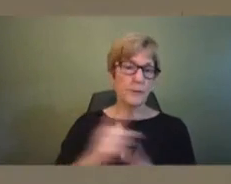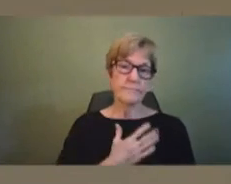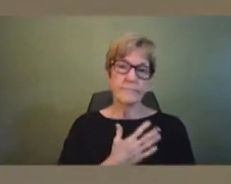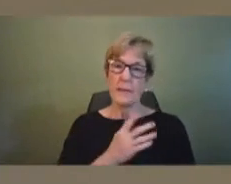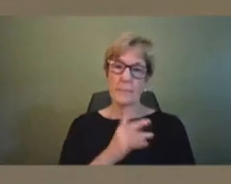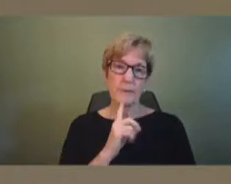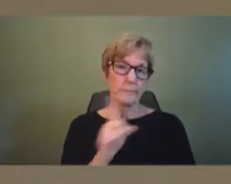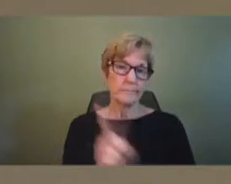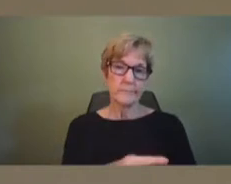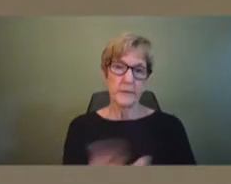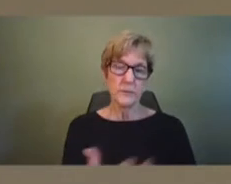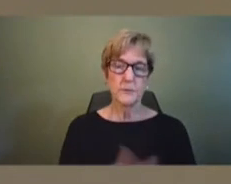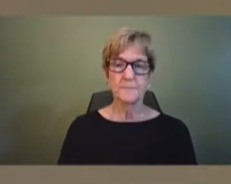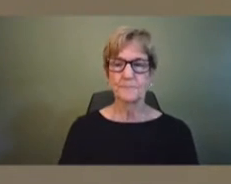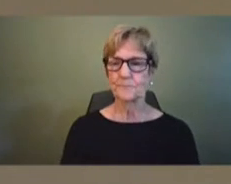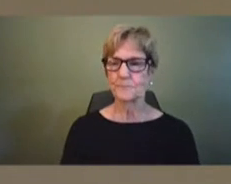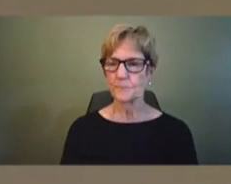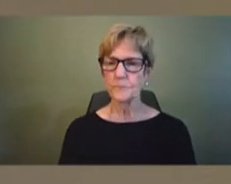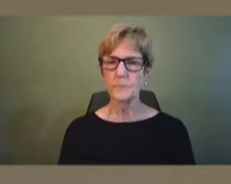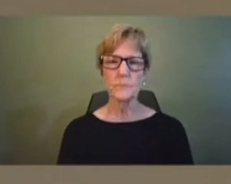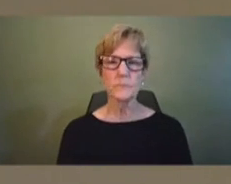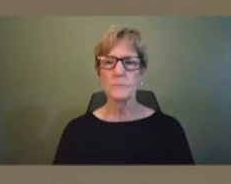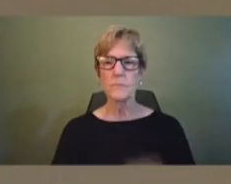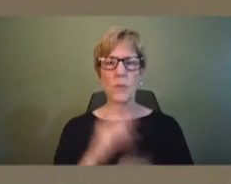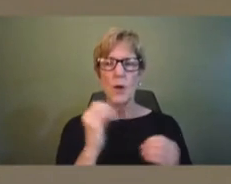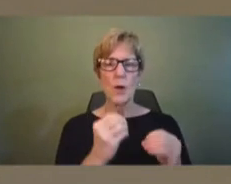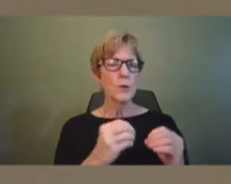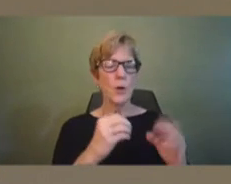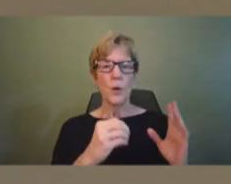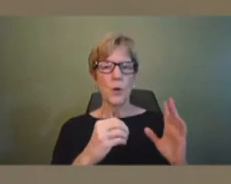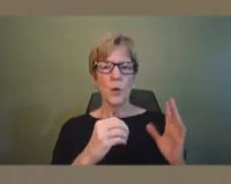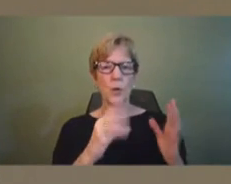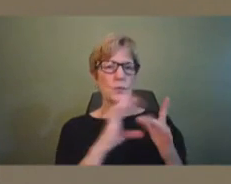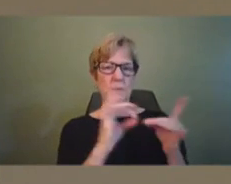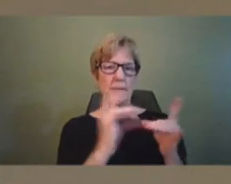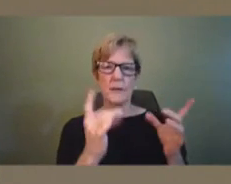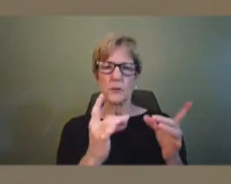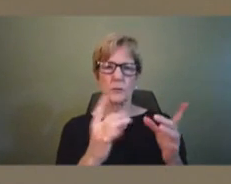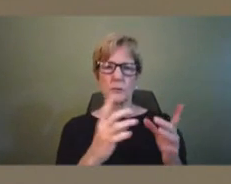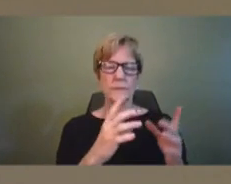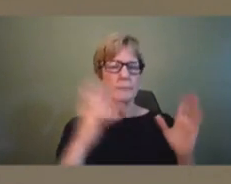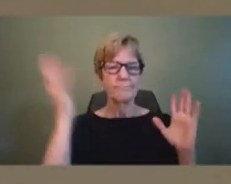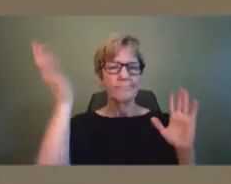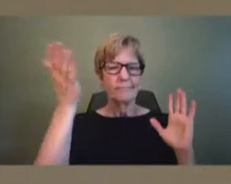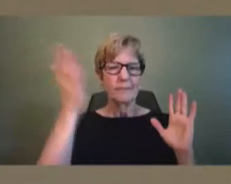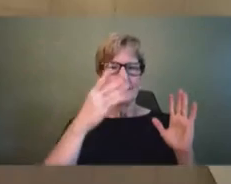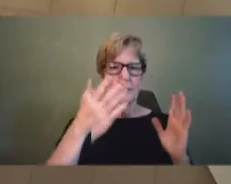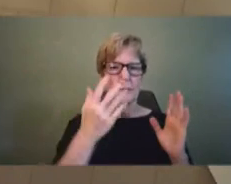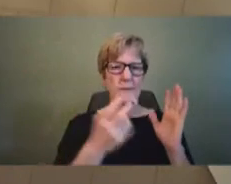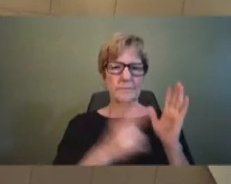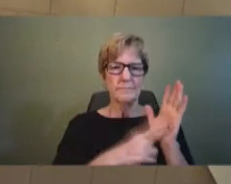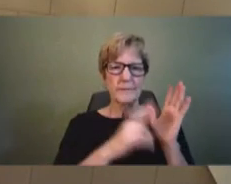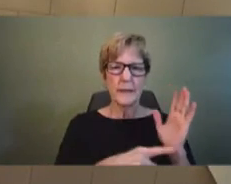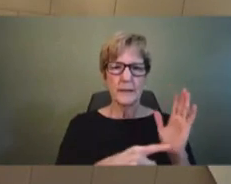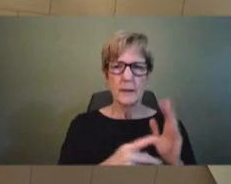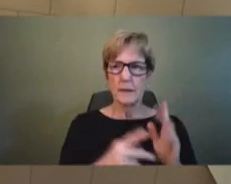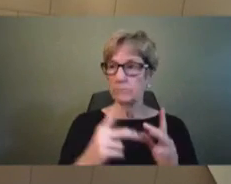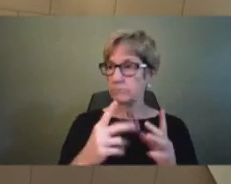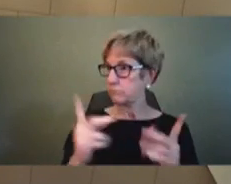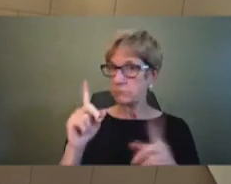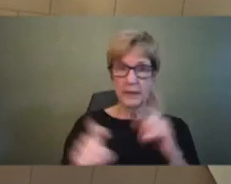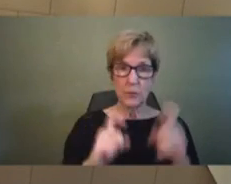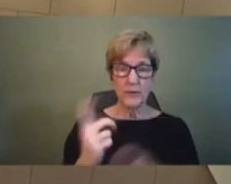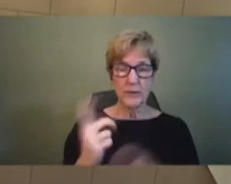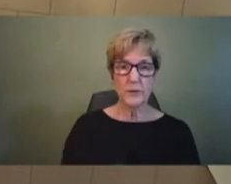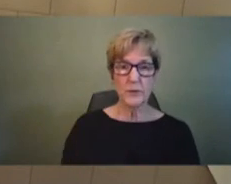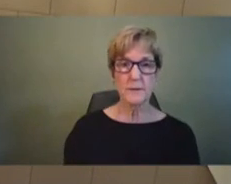also all right thank you we have no speaker signed up so we'll open this for Council discussion or questions any from from